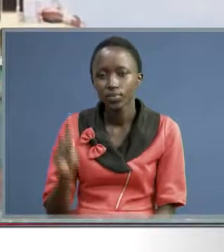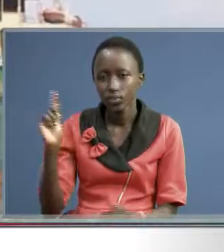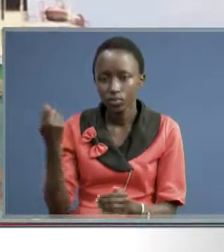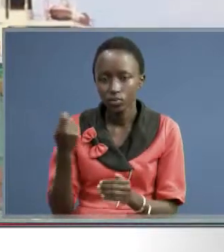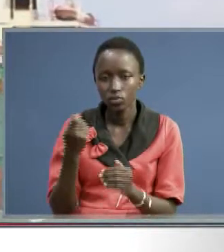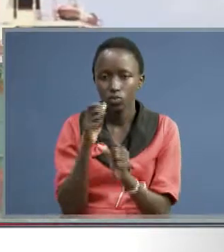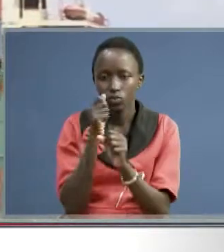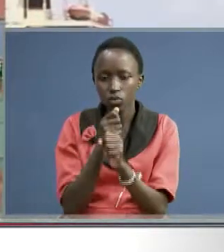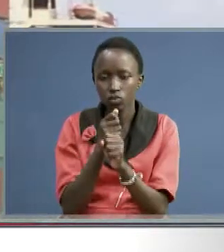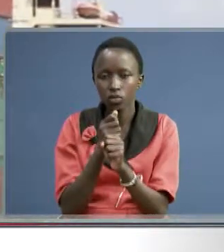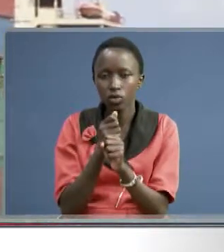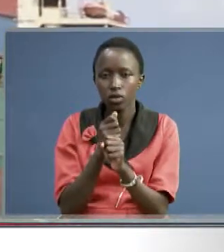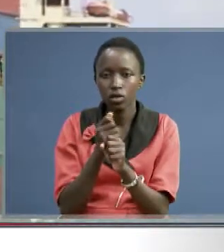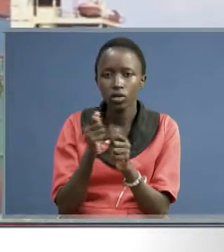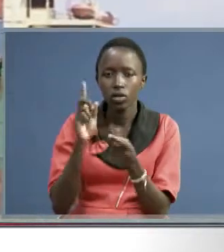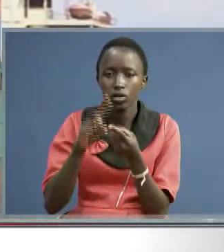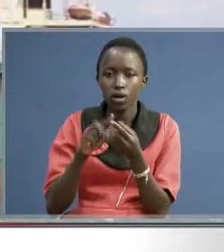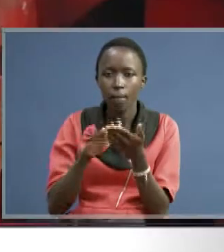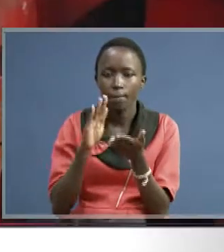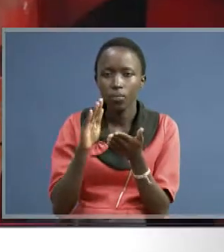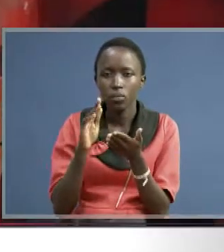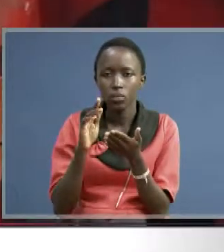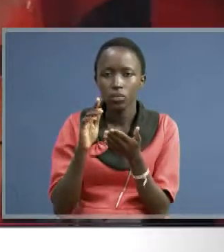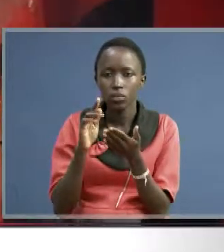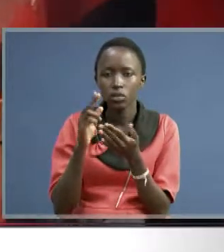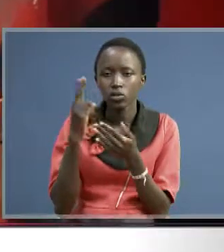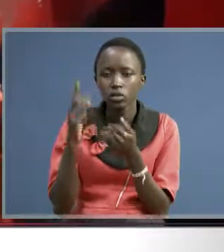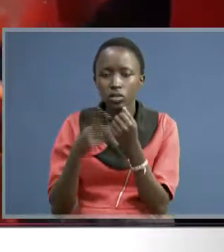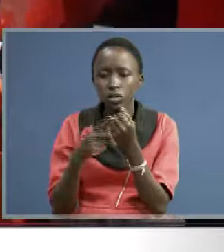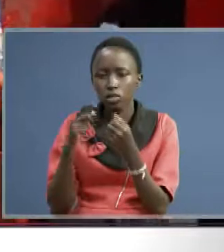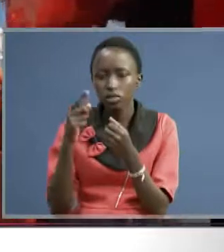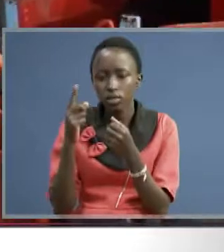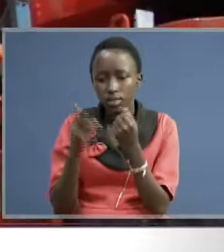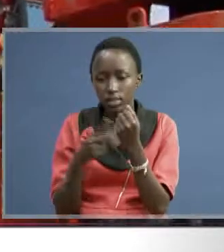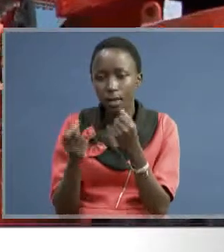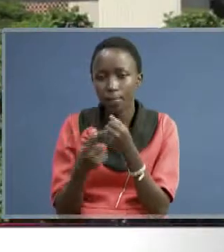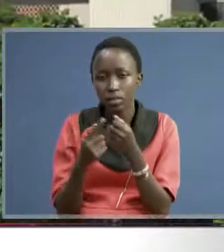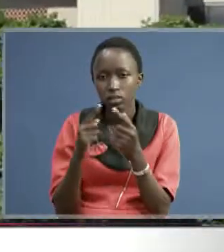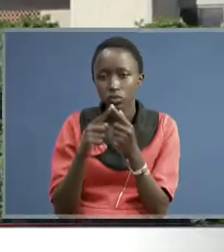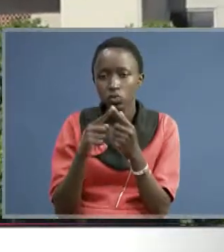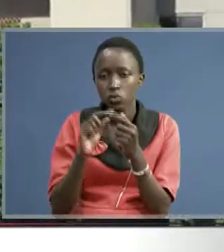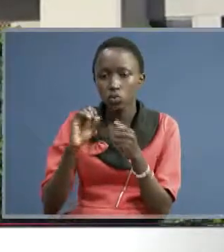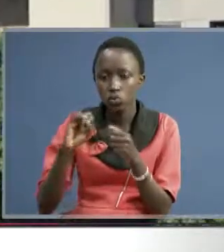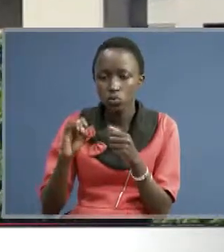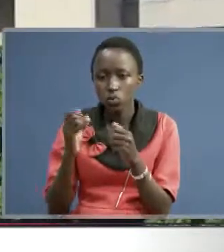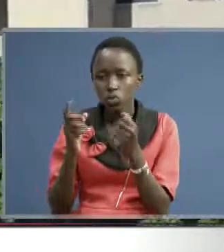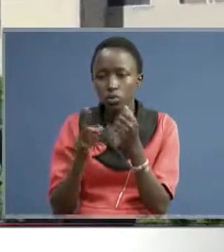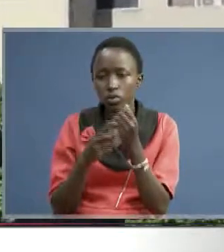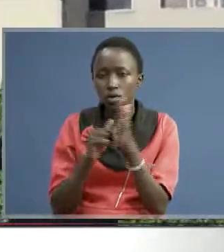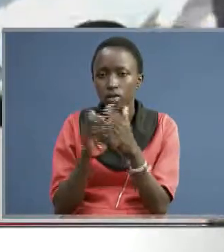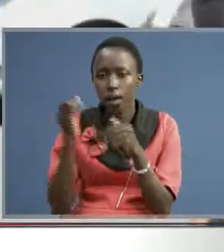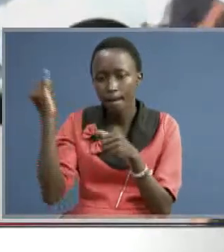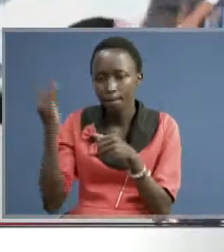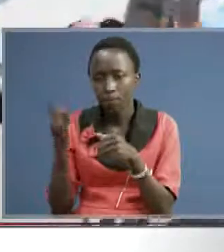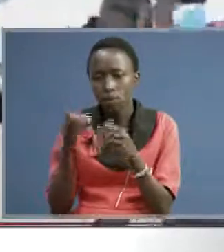Kenya's trade deficit widened by 55.64 billion shillings in 6 months to June on increased food and machinery